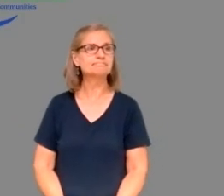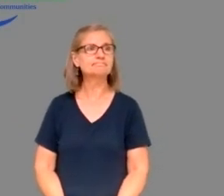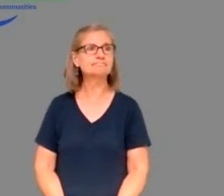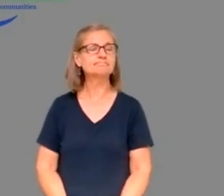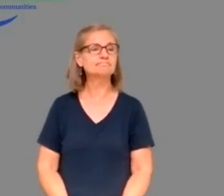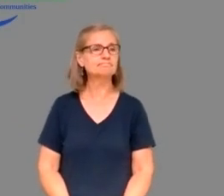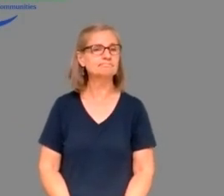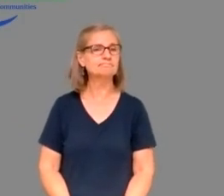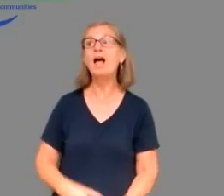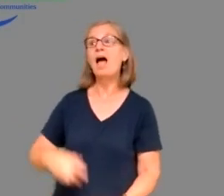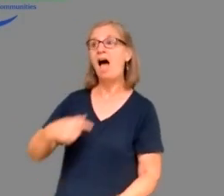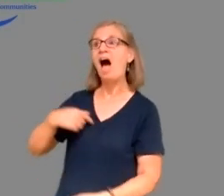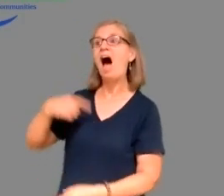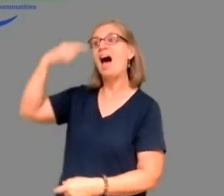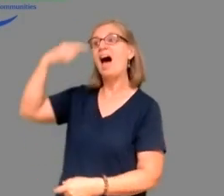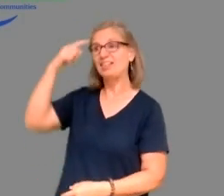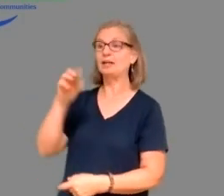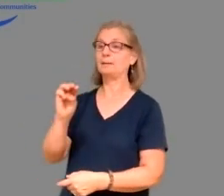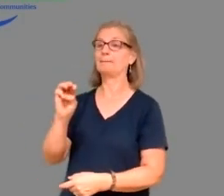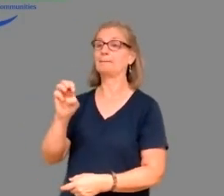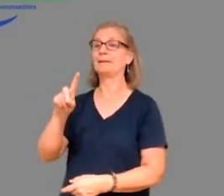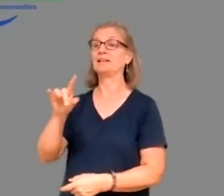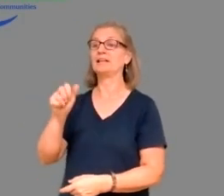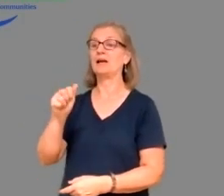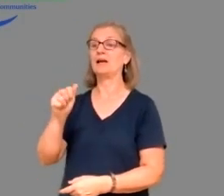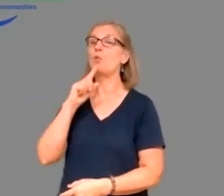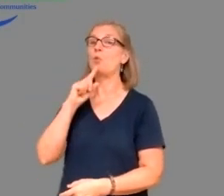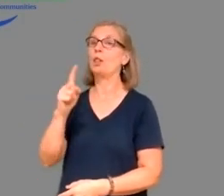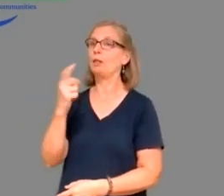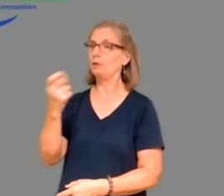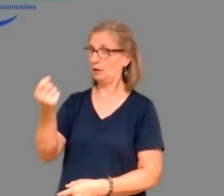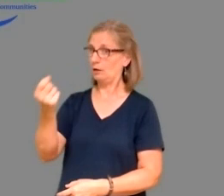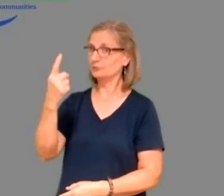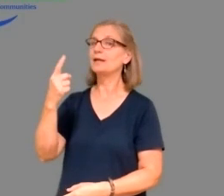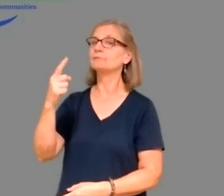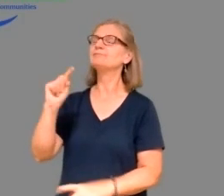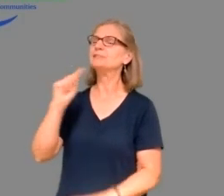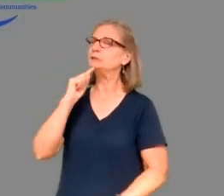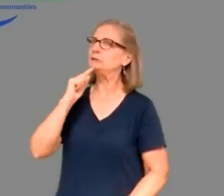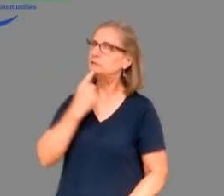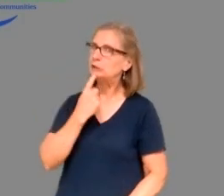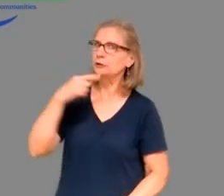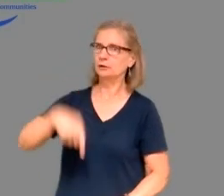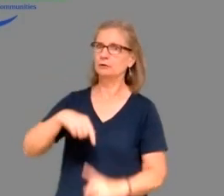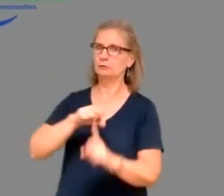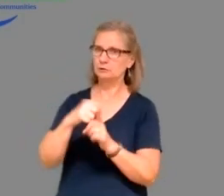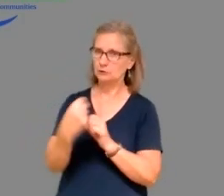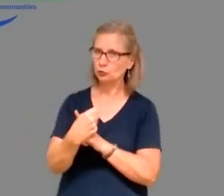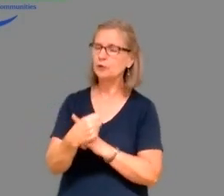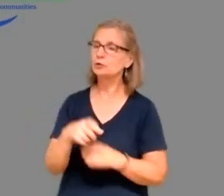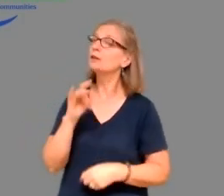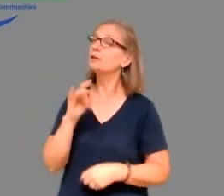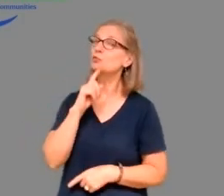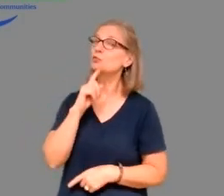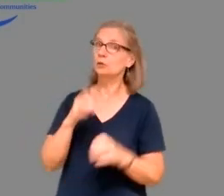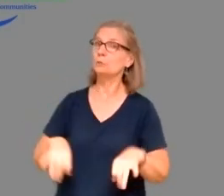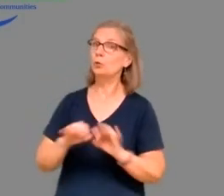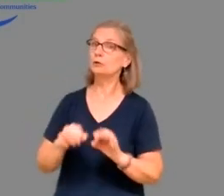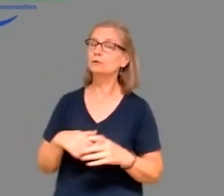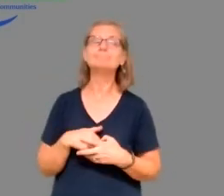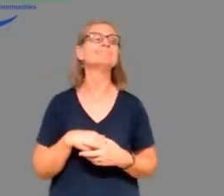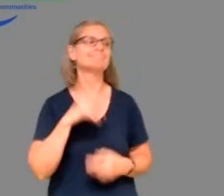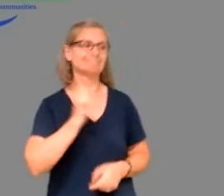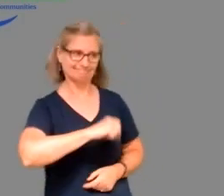I think they really understand the gravity of the situation too. Yeah, I really do. I really do. Which is really important.